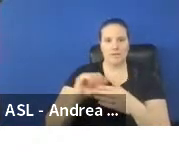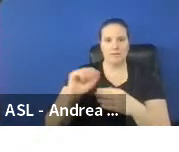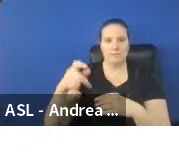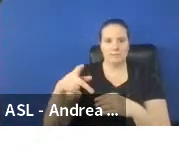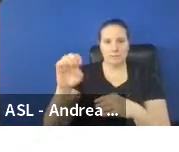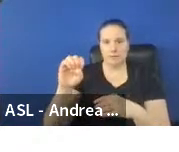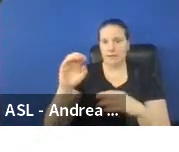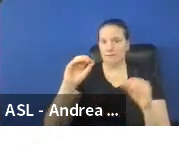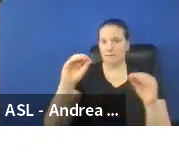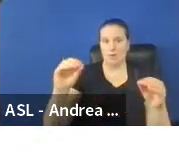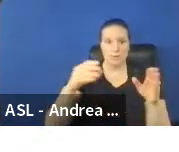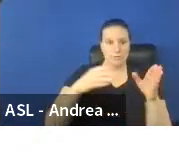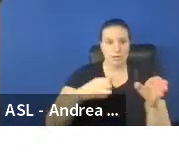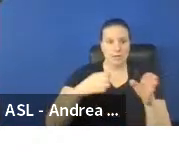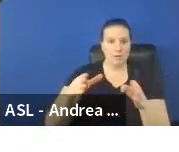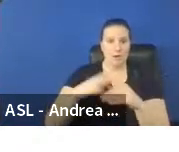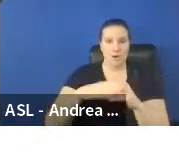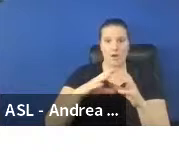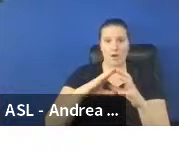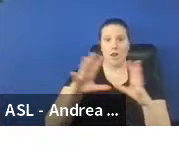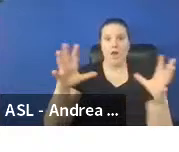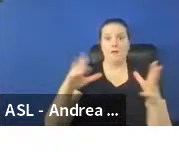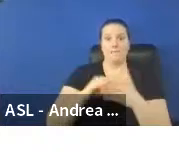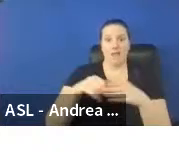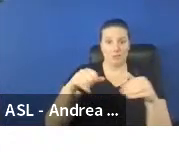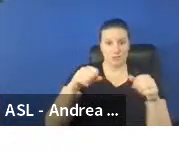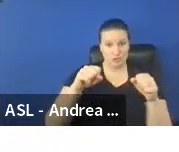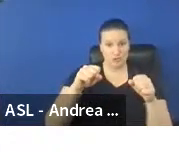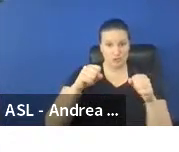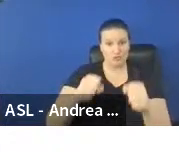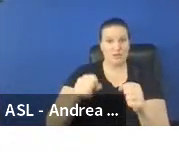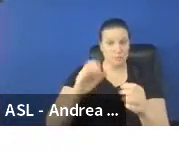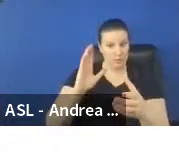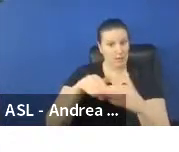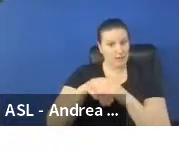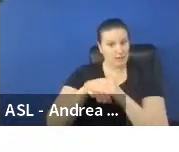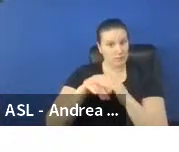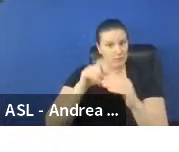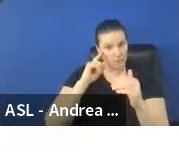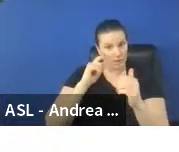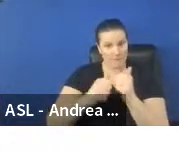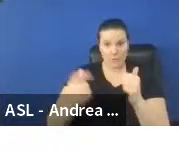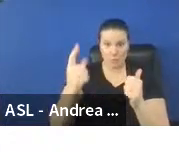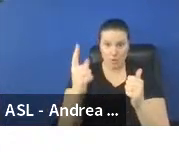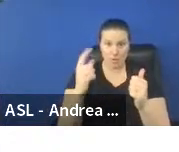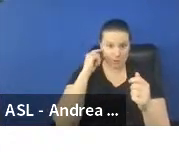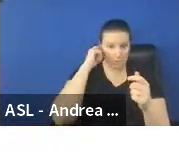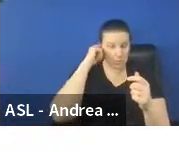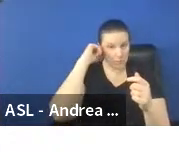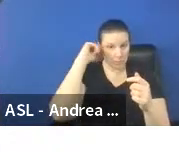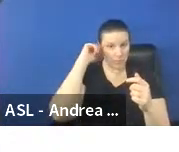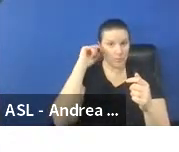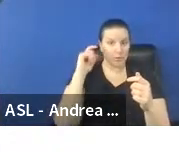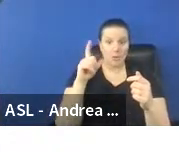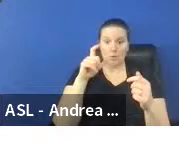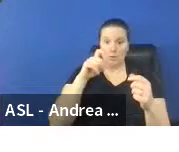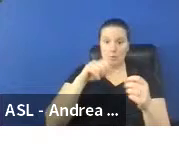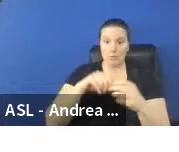no sidewalks on a lot of those streets. Are they going to be accessible for everyone who's,